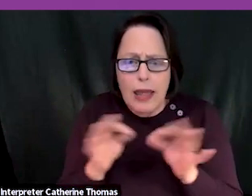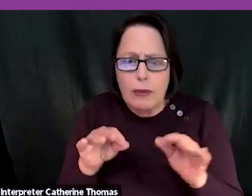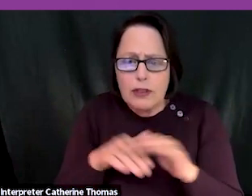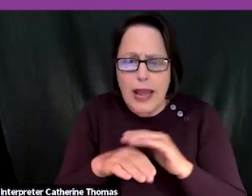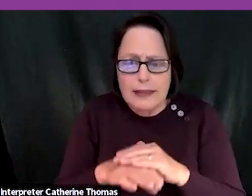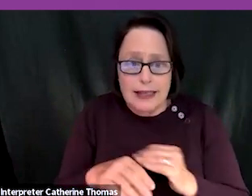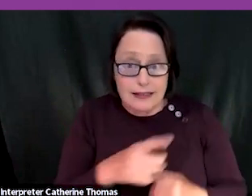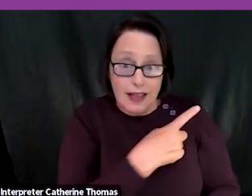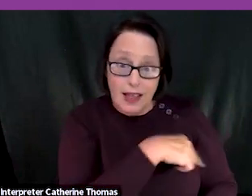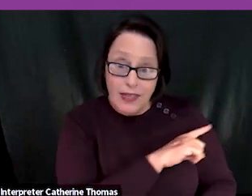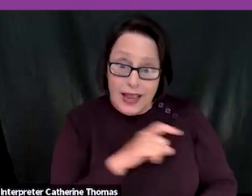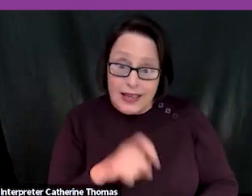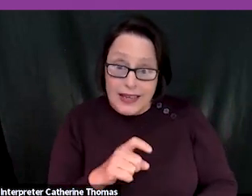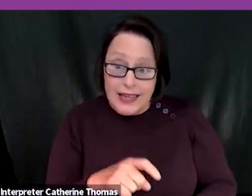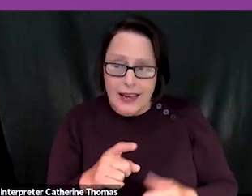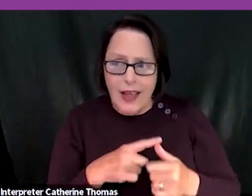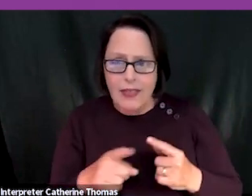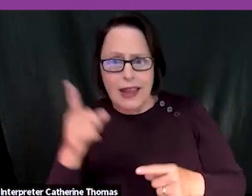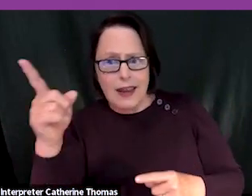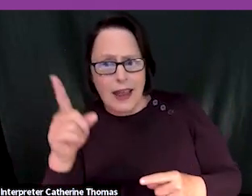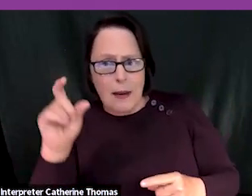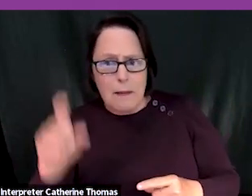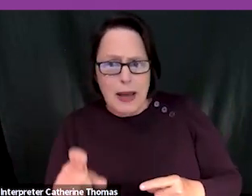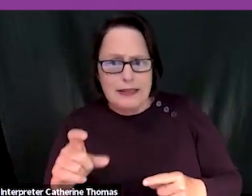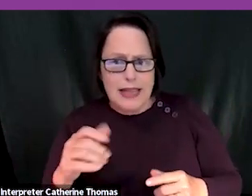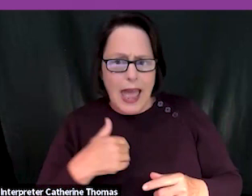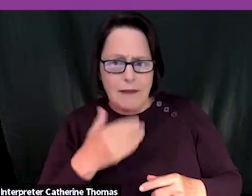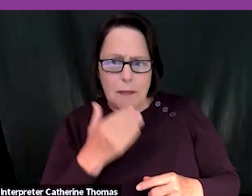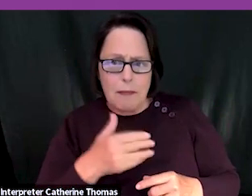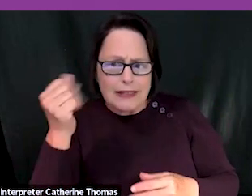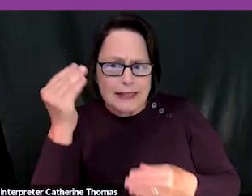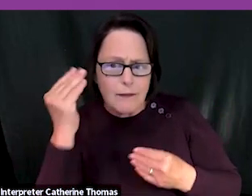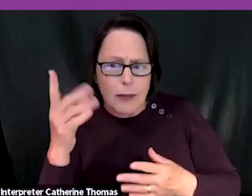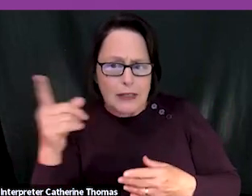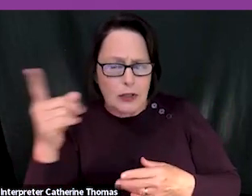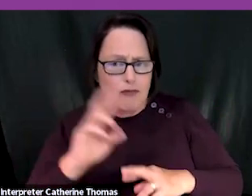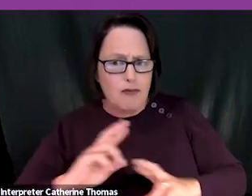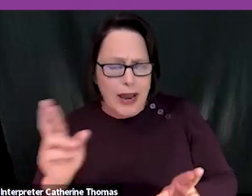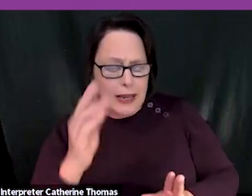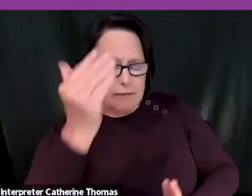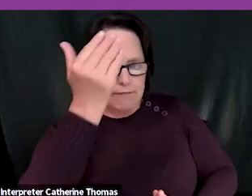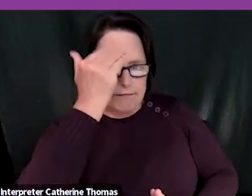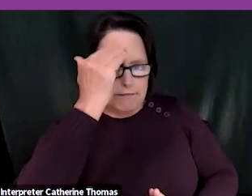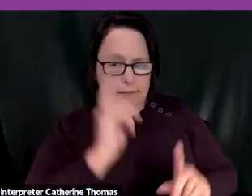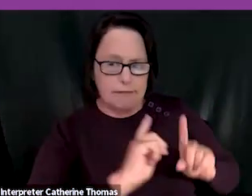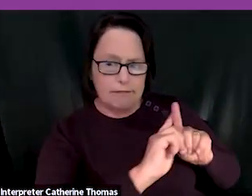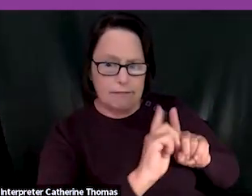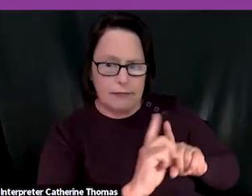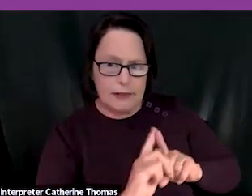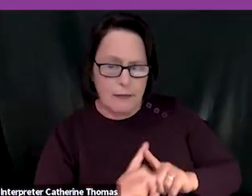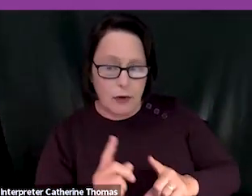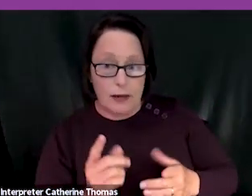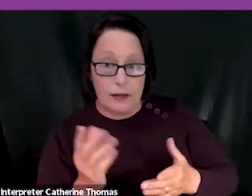that we can best be informed of the nuances that exist between the different divisions at